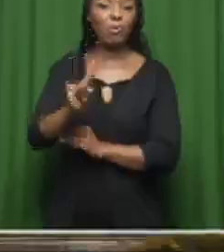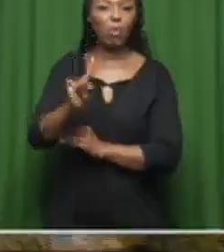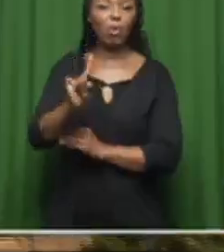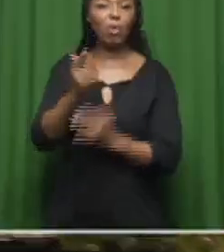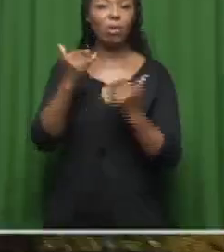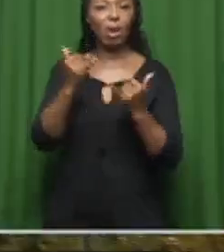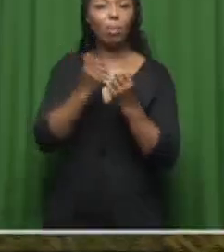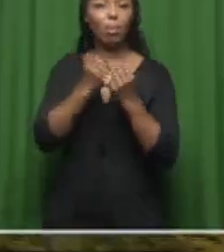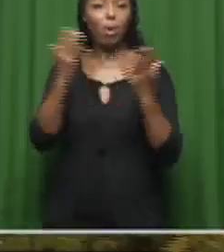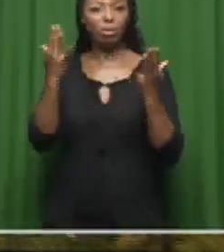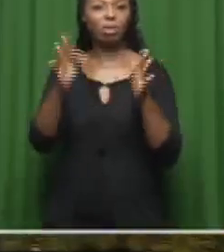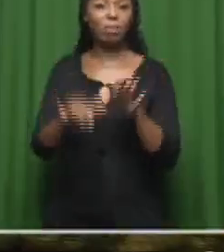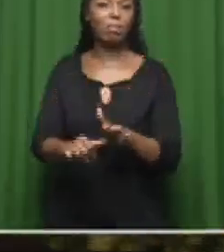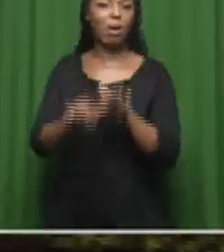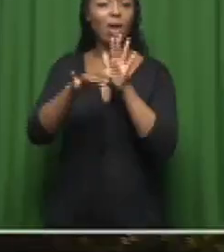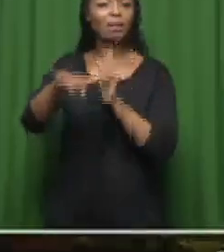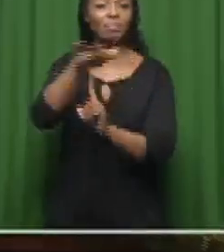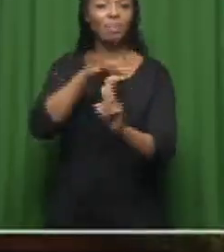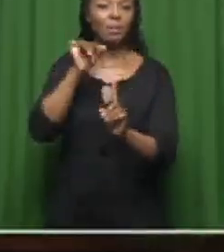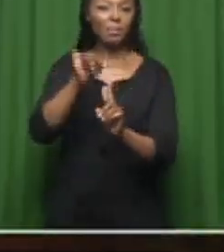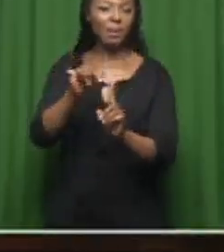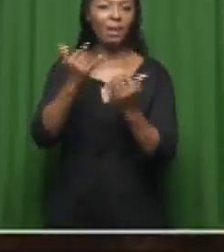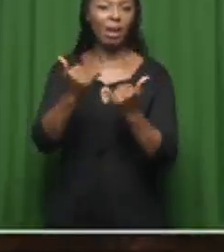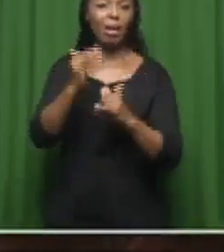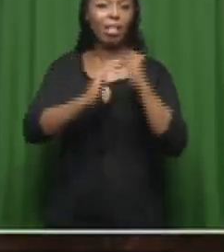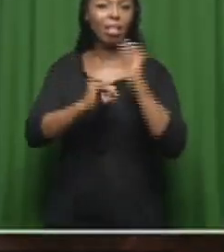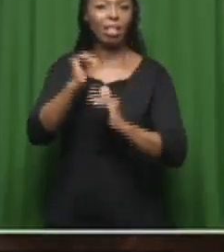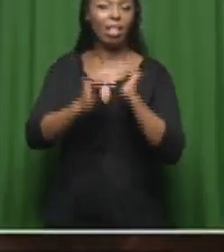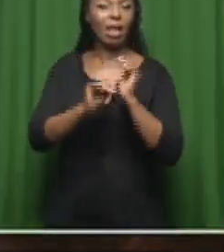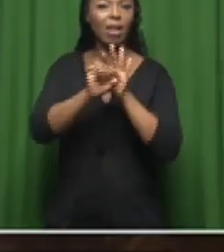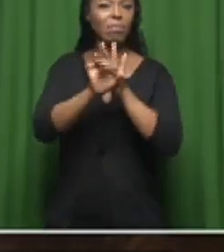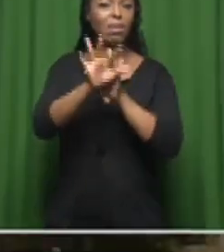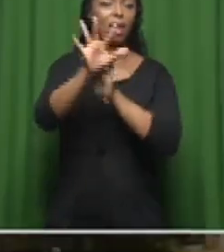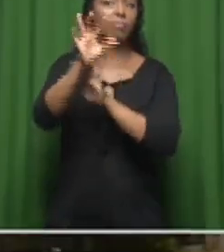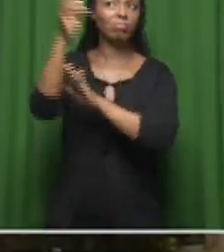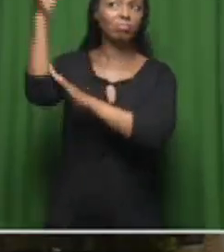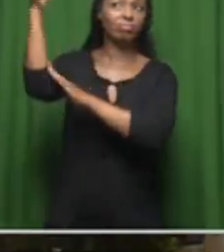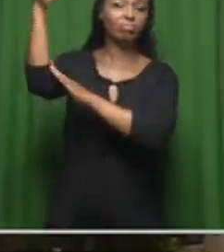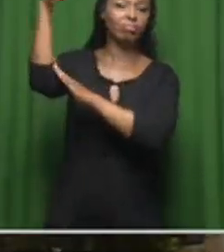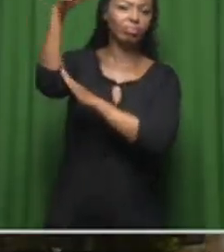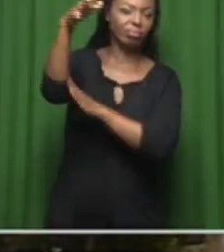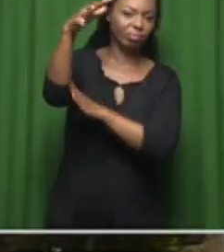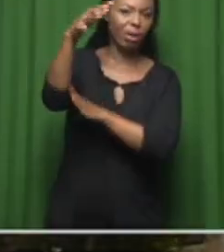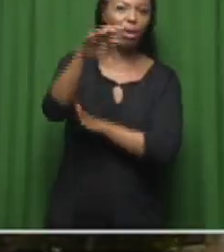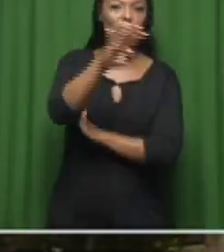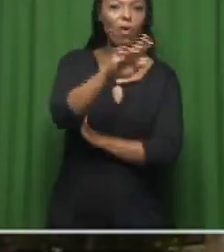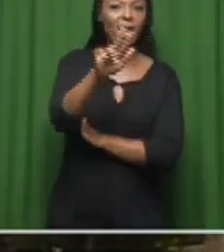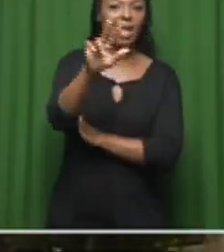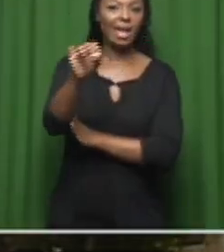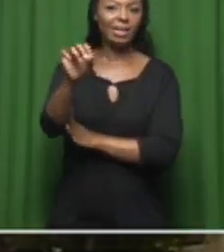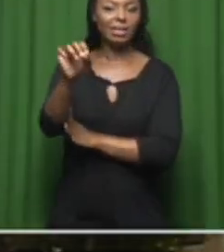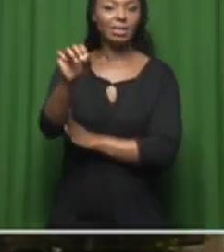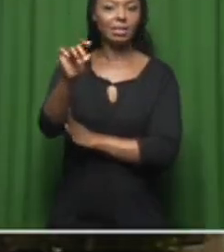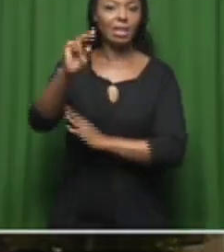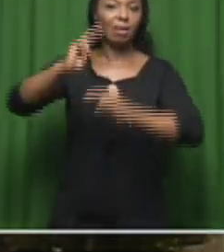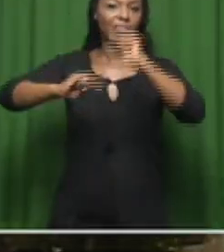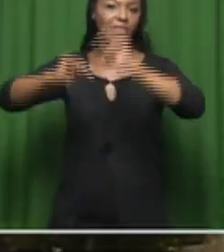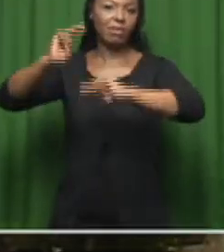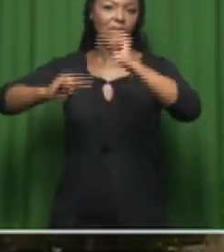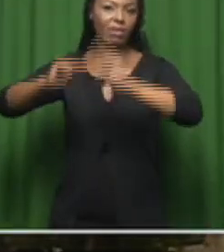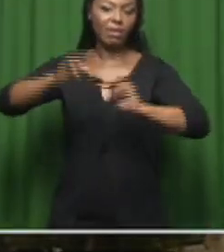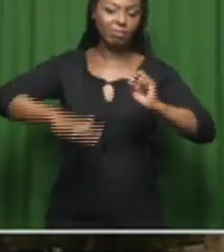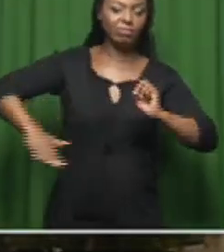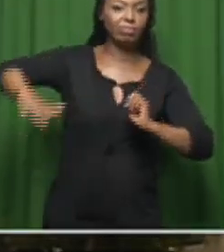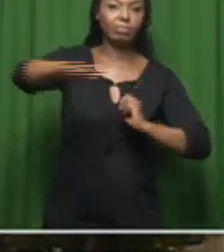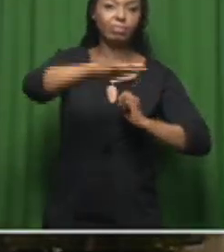and it's got a hollow center, to give light or natural light to all the 480 apartments in this building. It was at